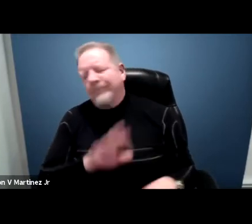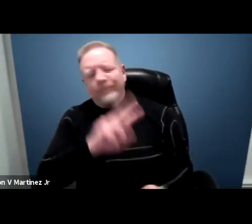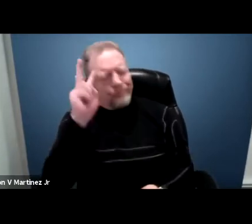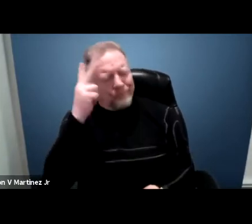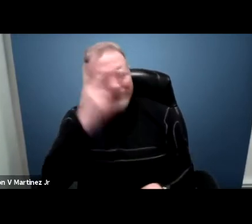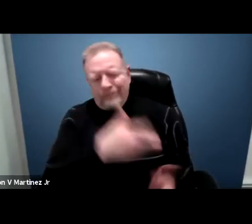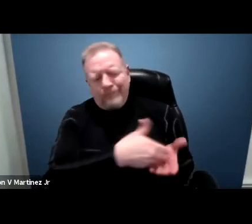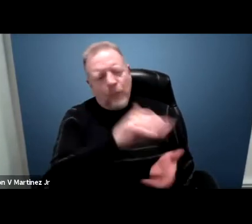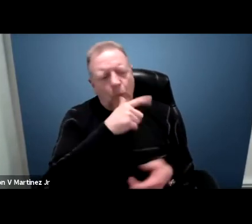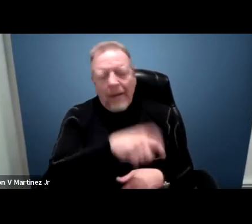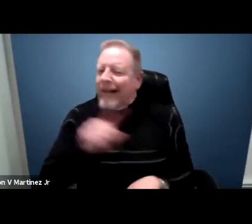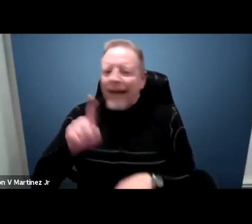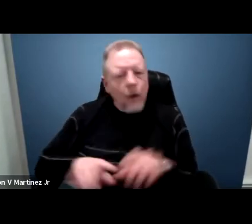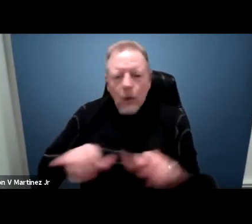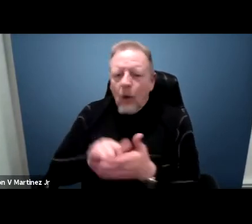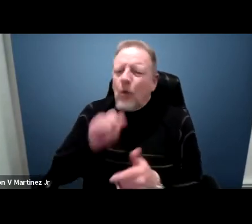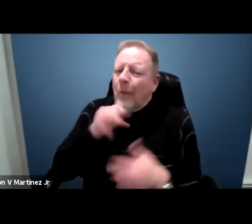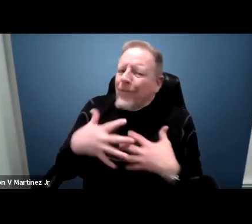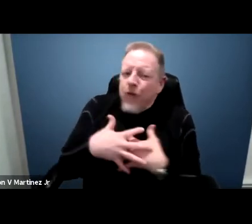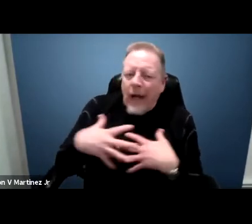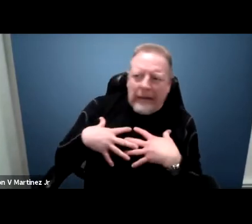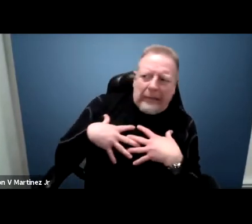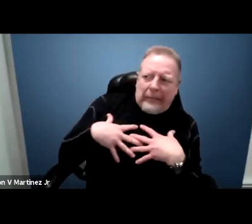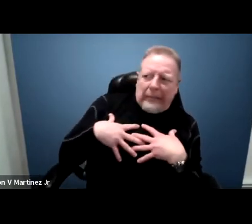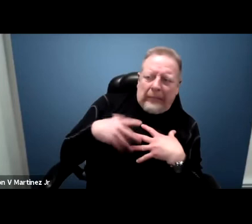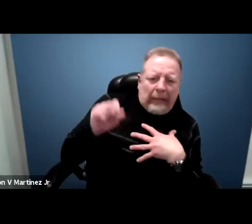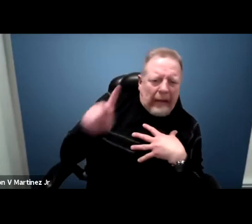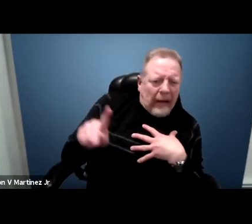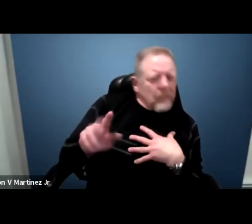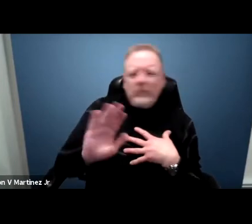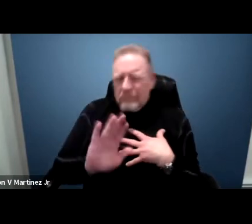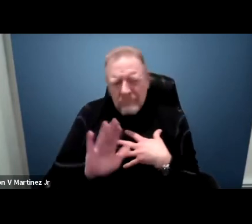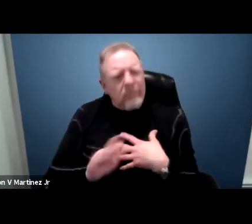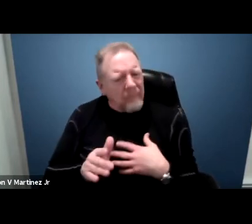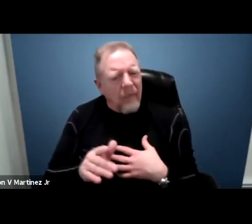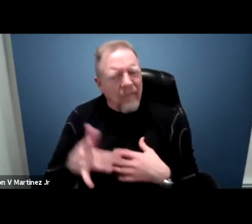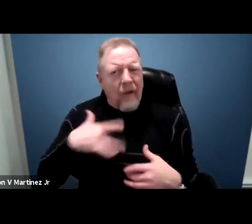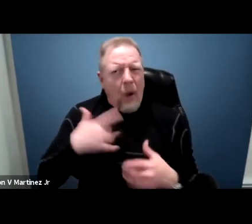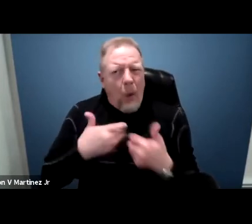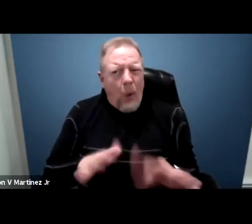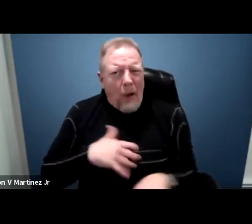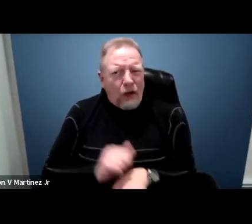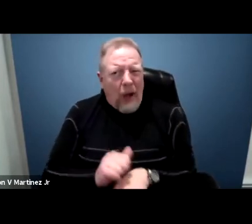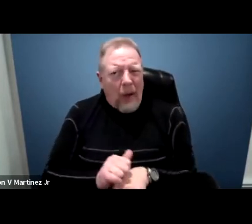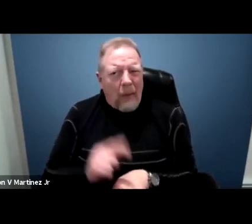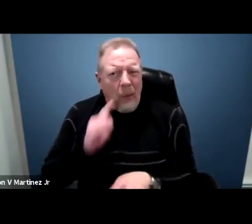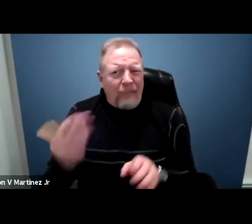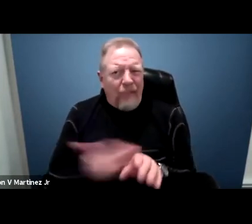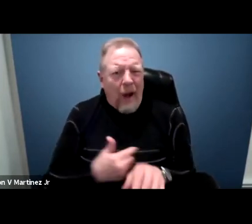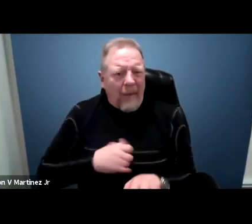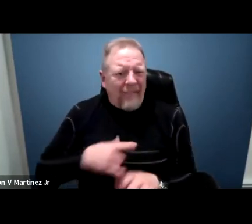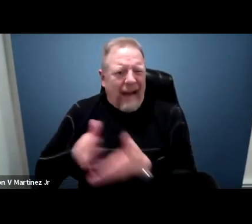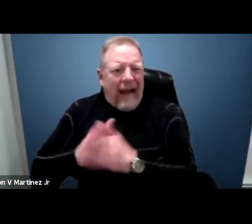accommodation. So don't be afraid that somebody is going to take away the job offer if you have received